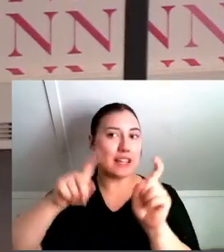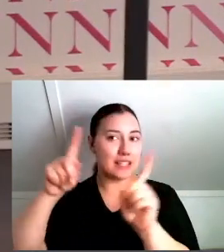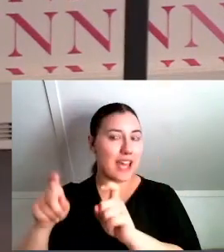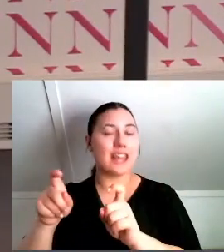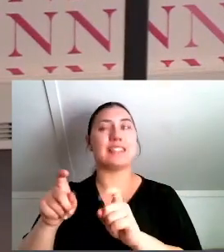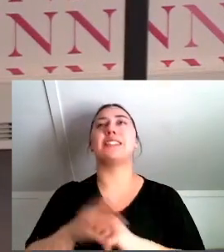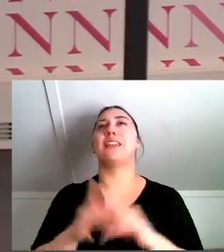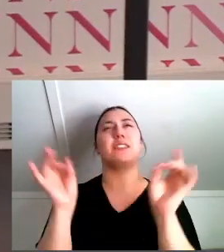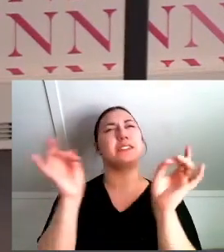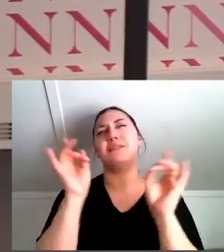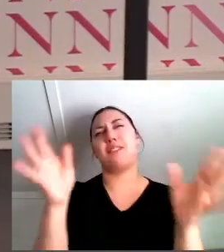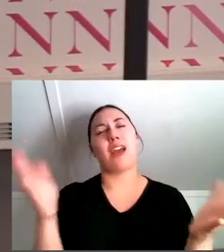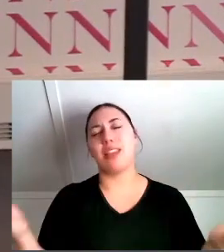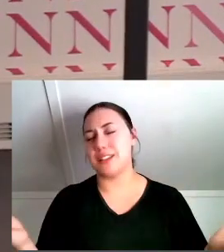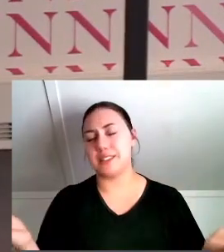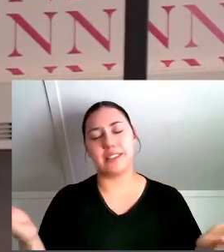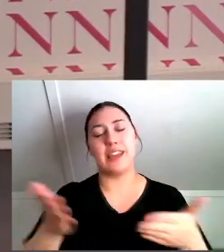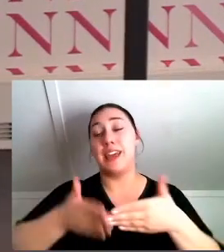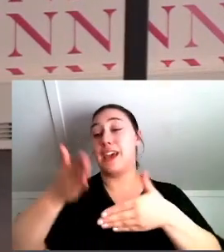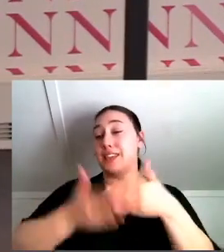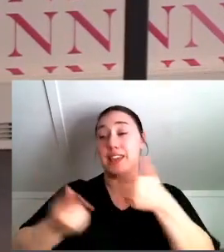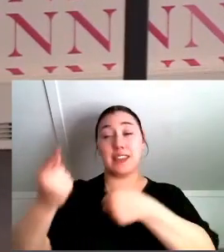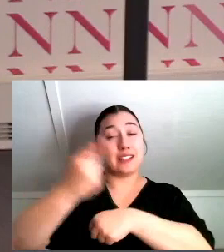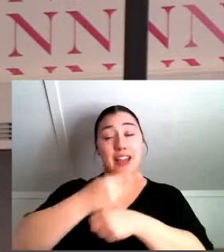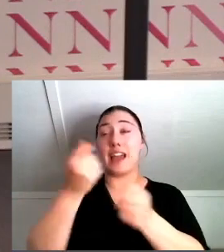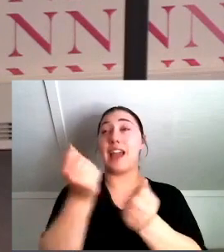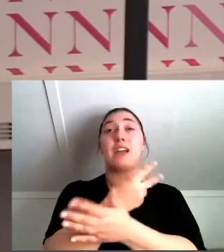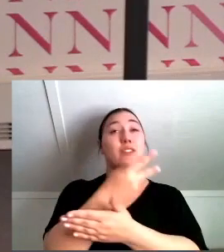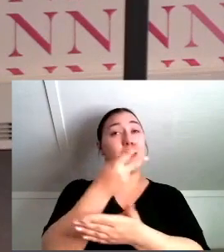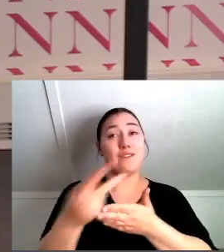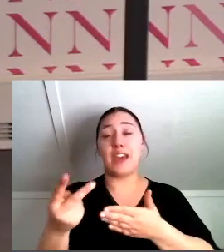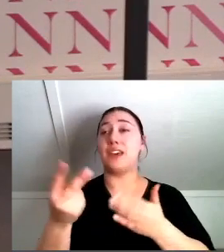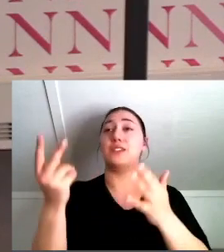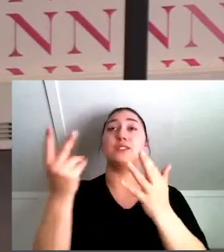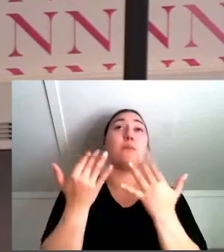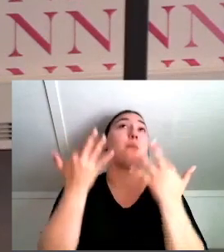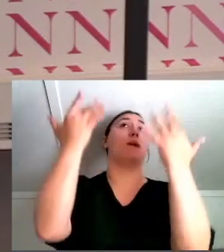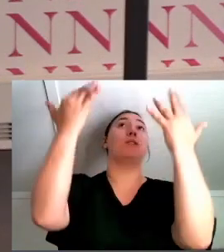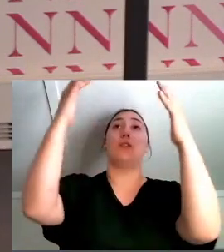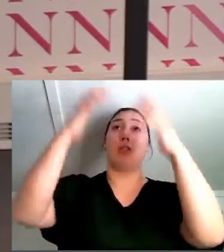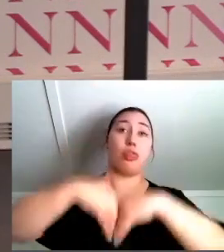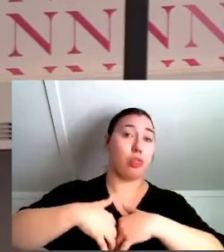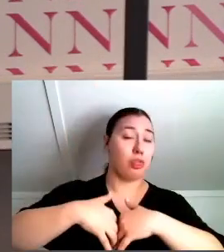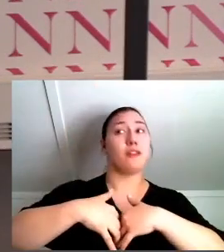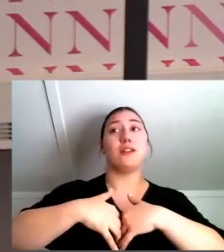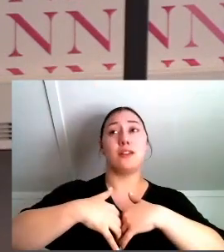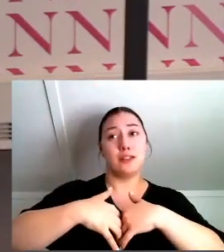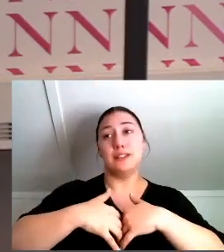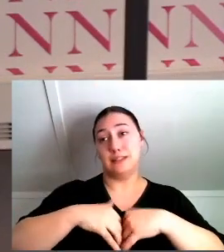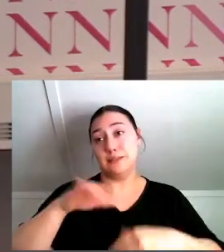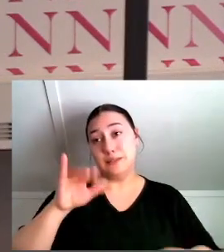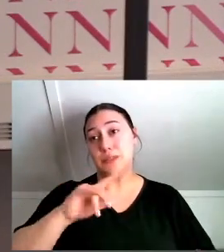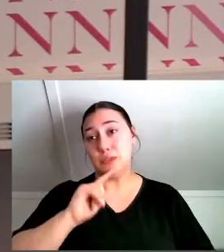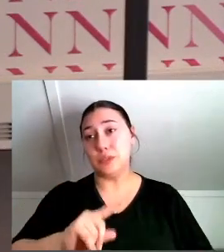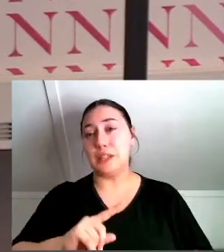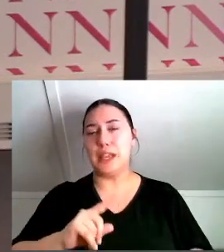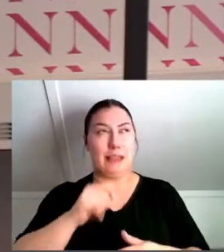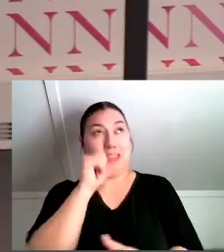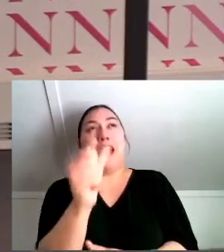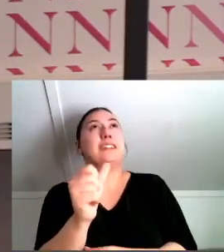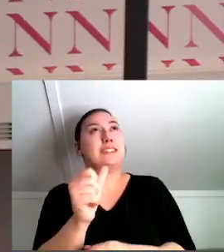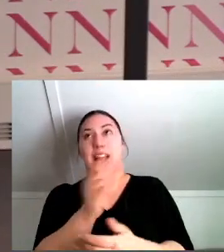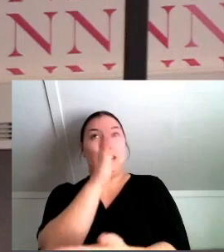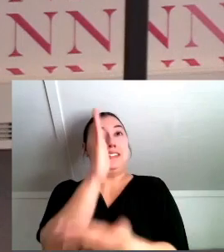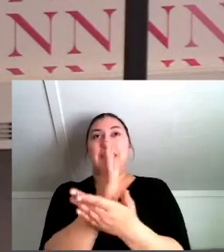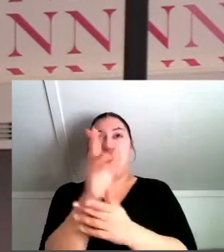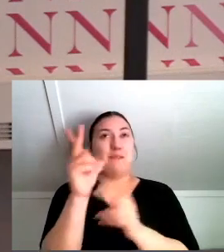day, when all else fails, burn it to the ground was like their go-to. And even that doesn't necessarily stop people because